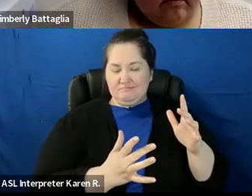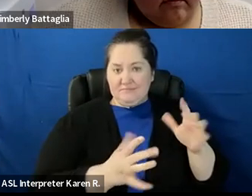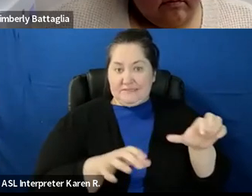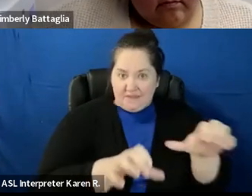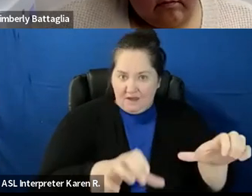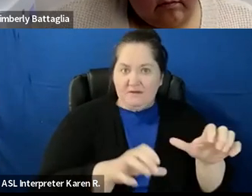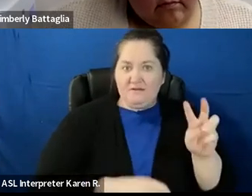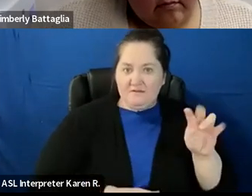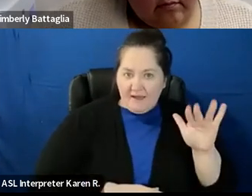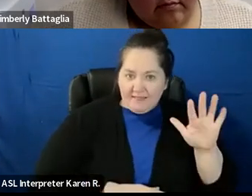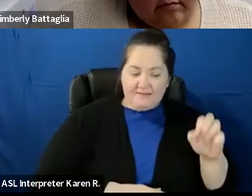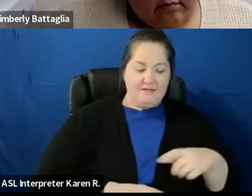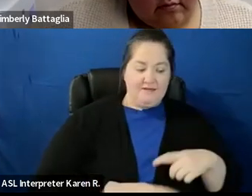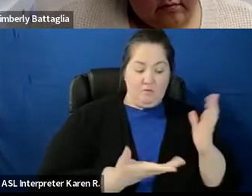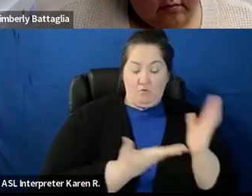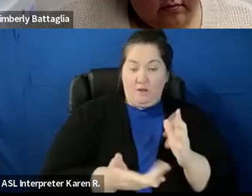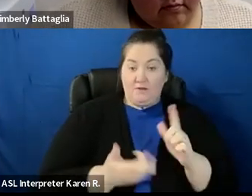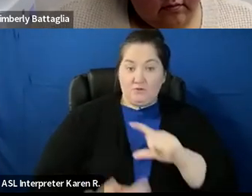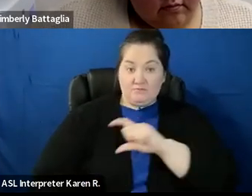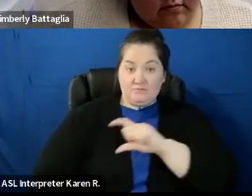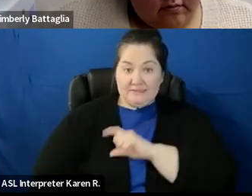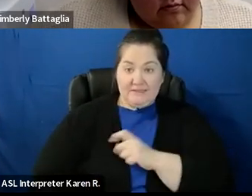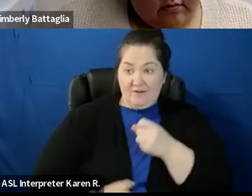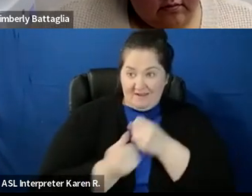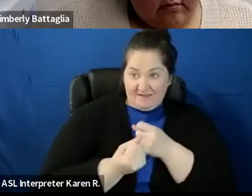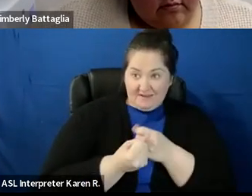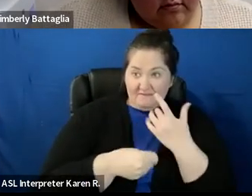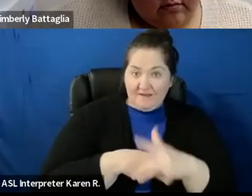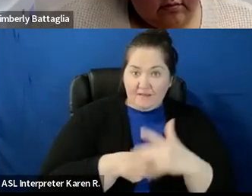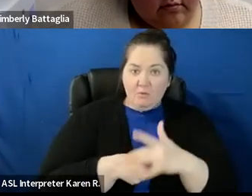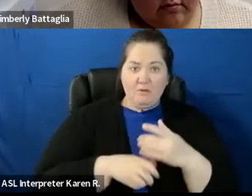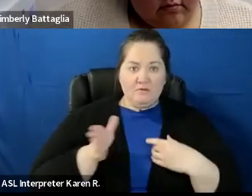to the station and there's an advocate available, why are we not